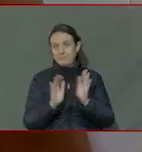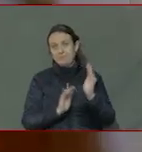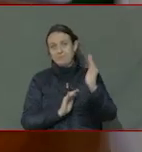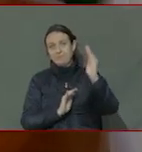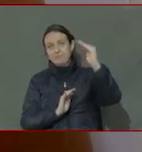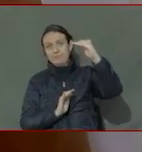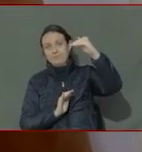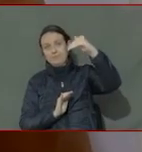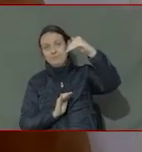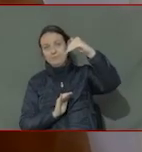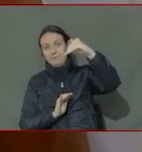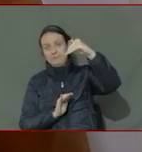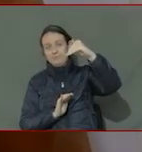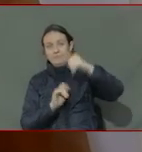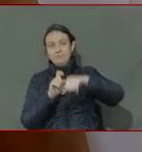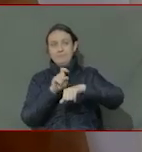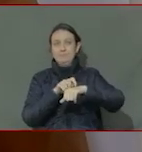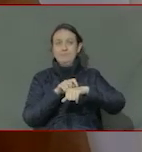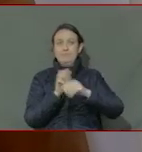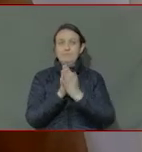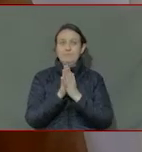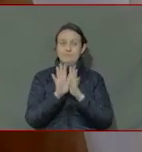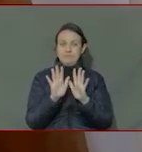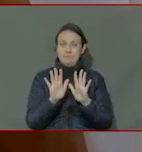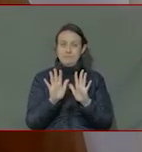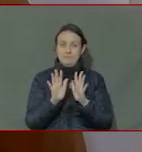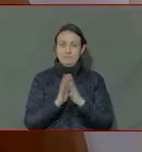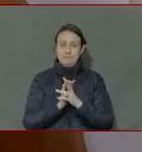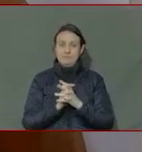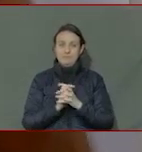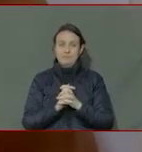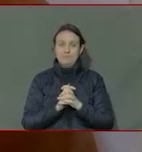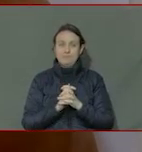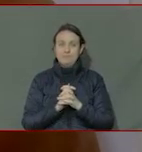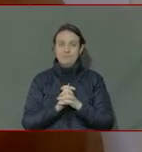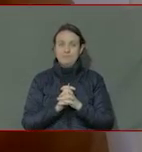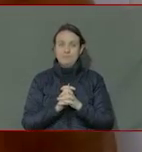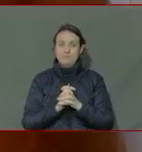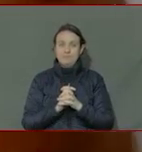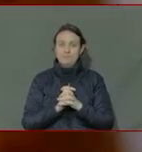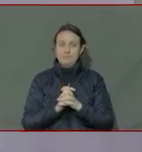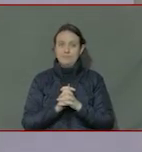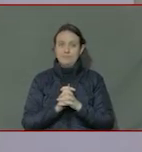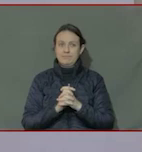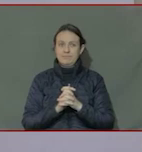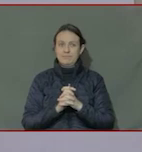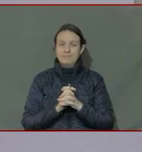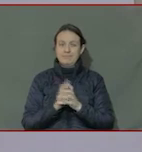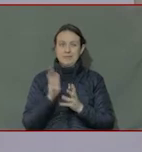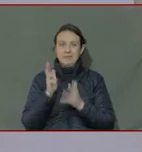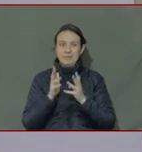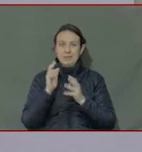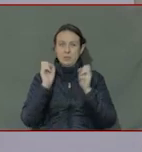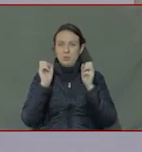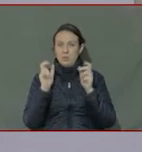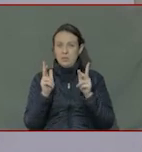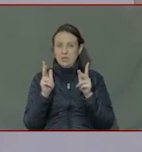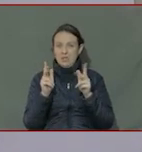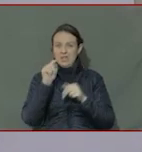insulin, look there at my dots I'm making there, that it increased there. Would that be okay?